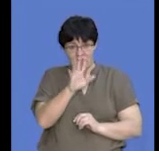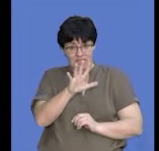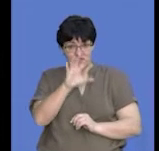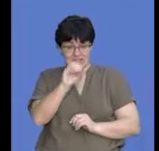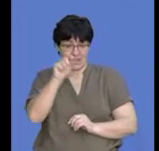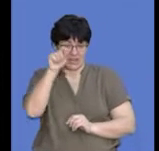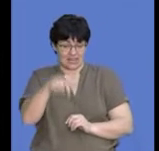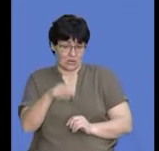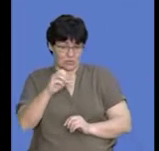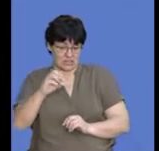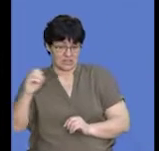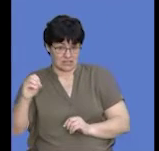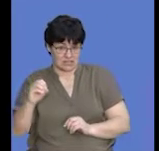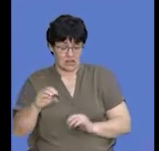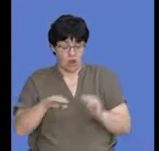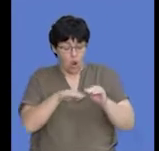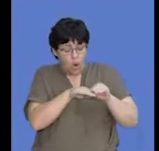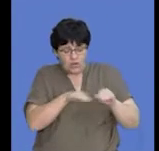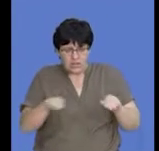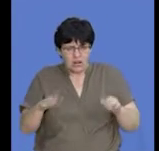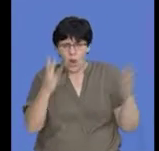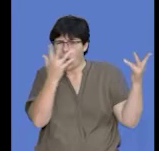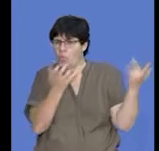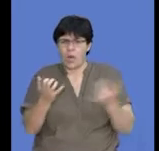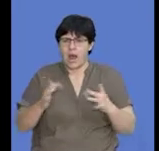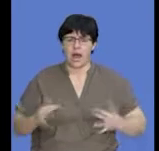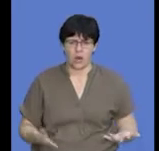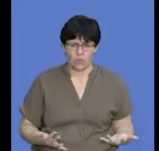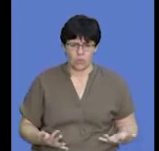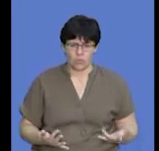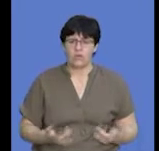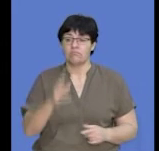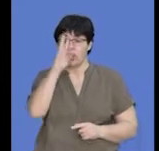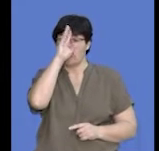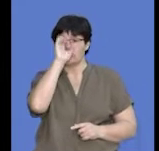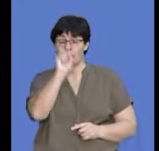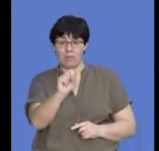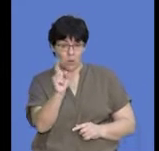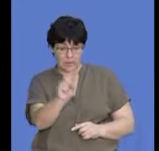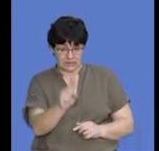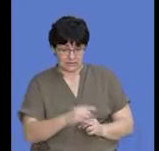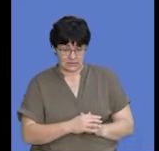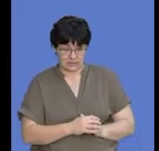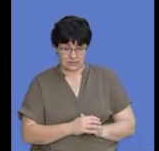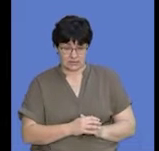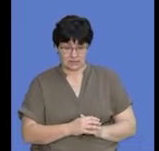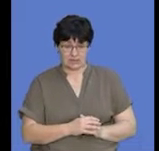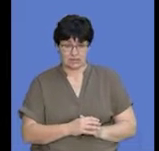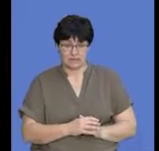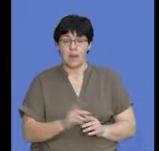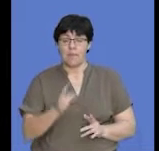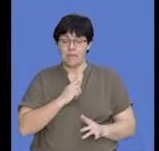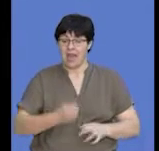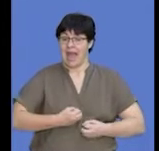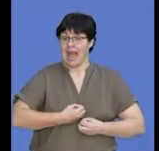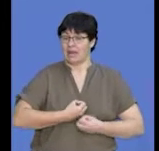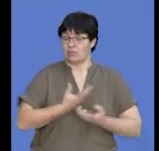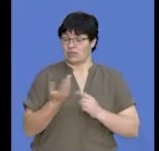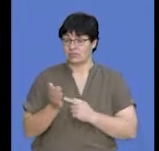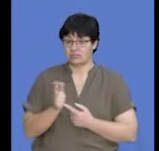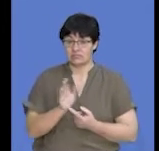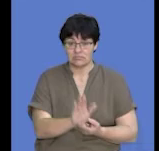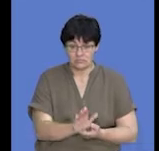my horizontal scale. How do I work that out? Now remember the following. I express